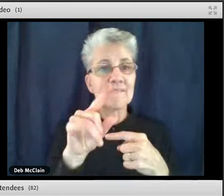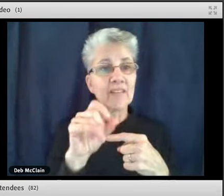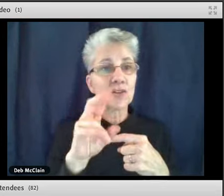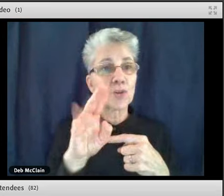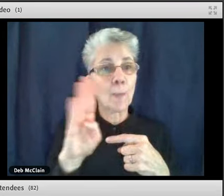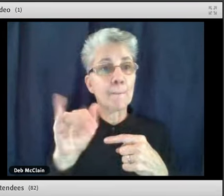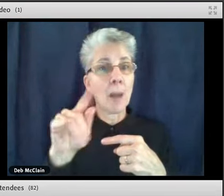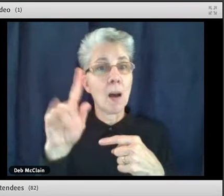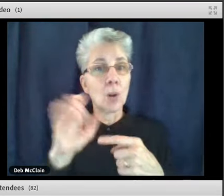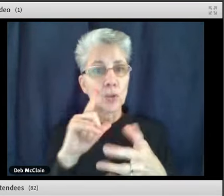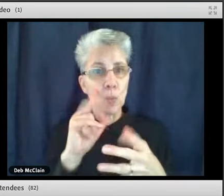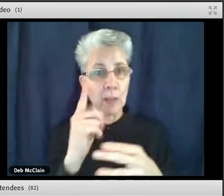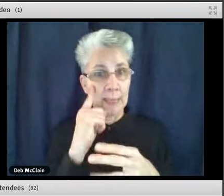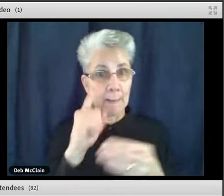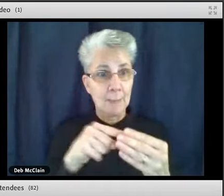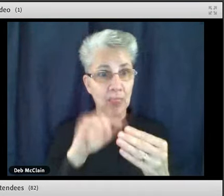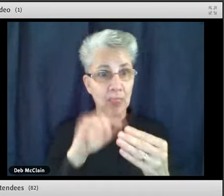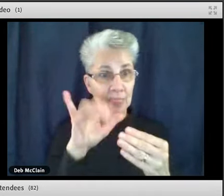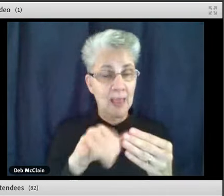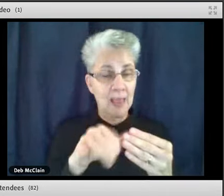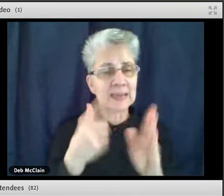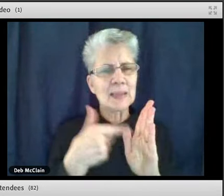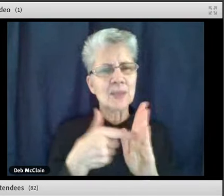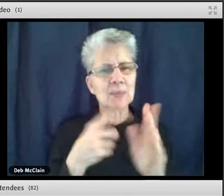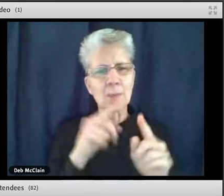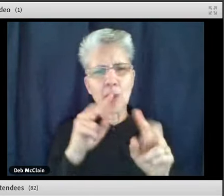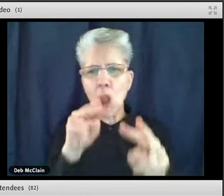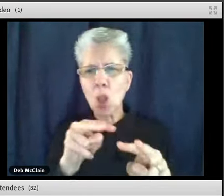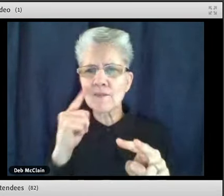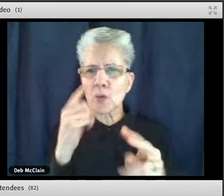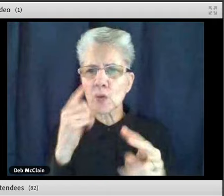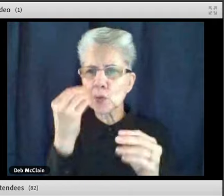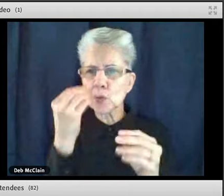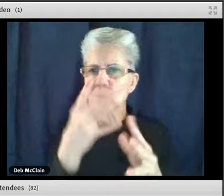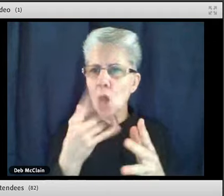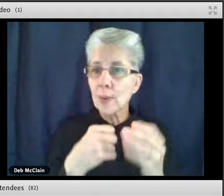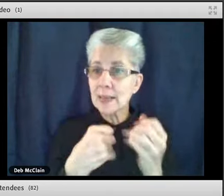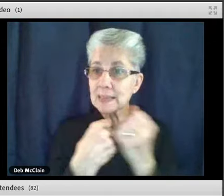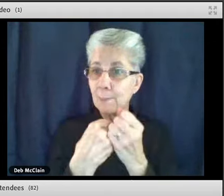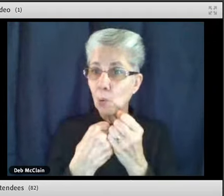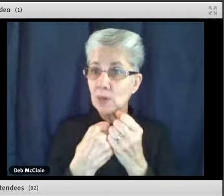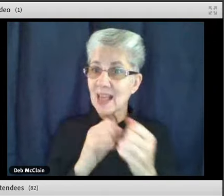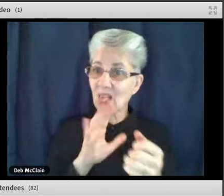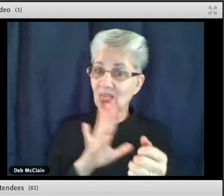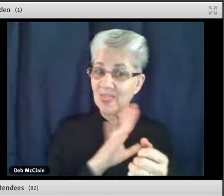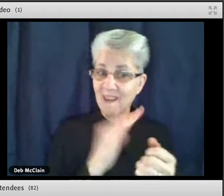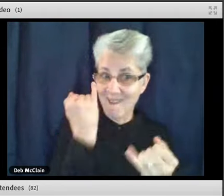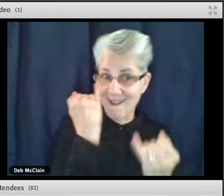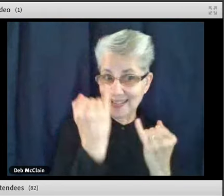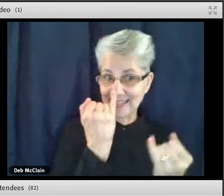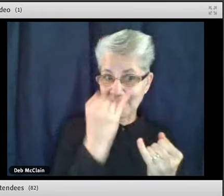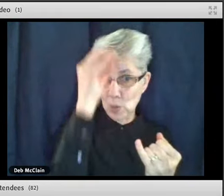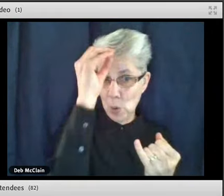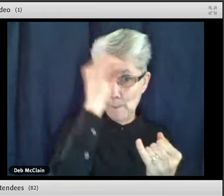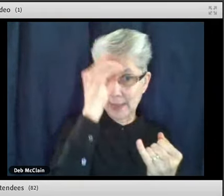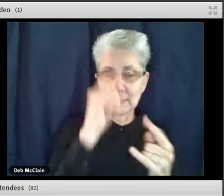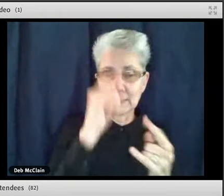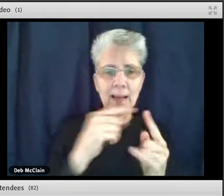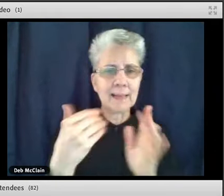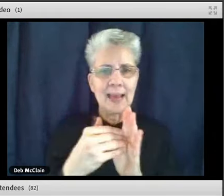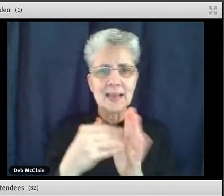other resources to balance out your views is very important. So why us? Why is it important